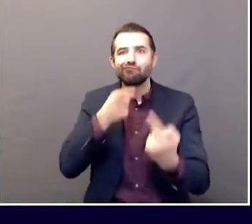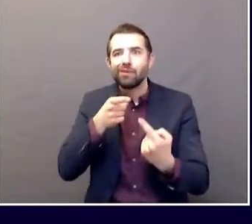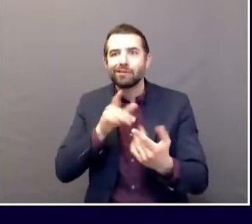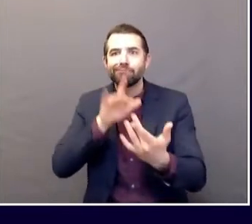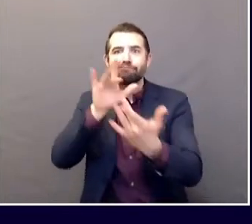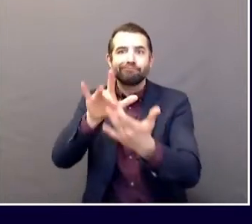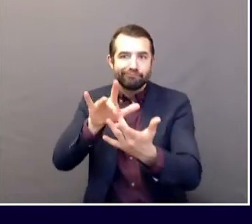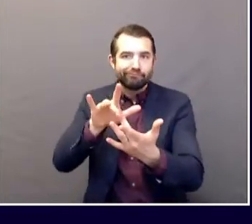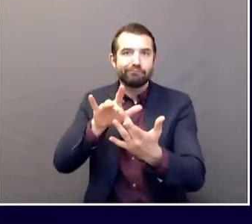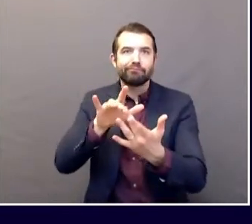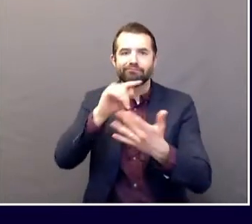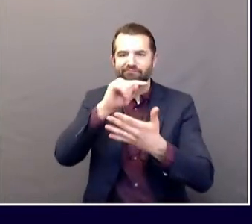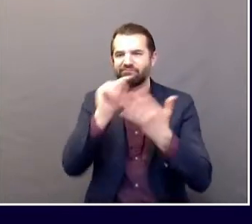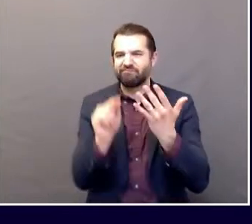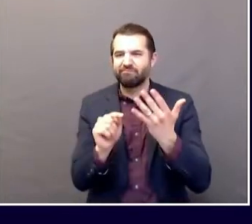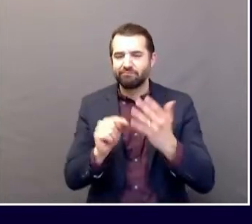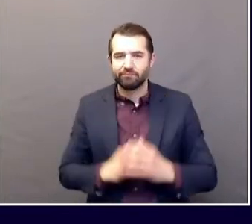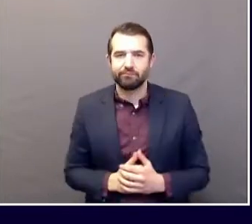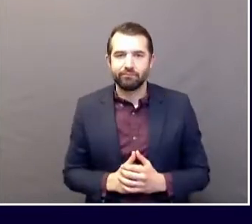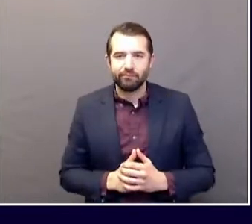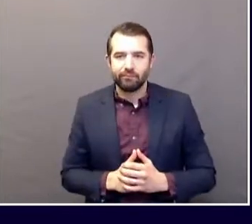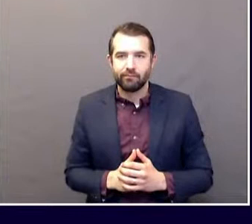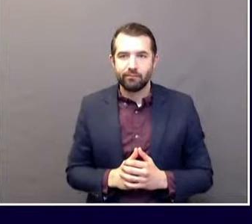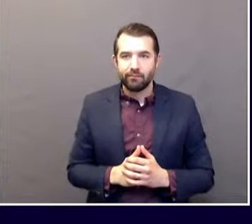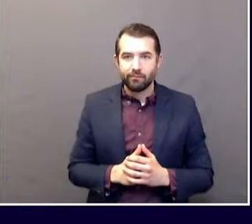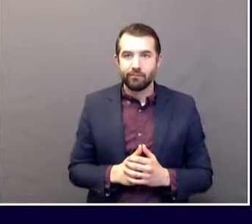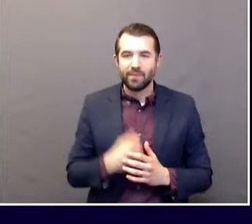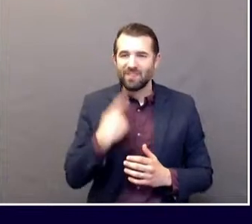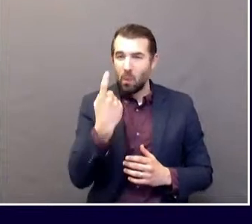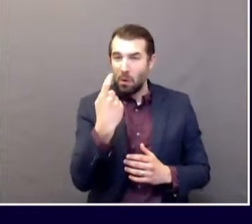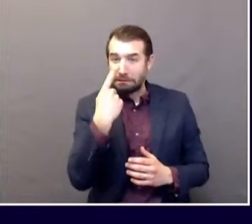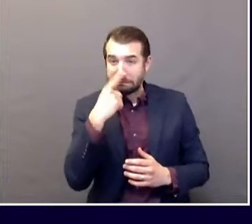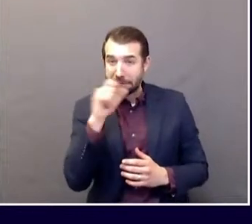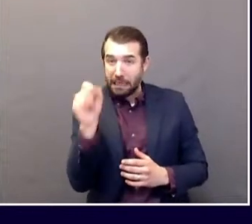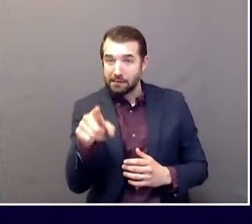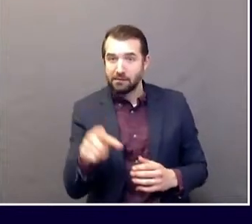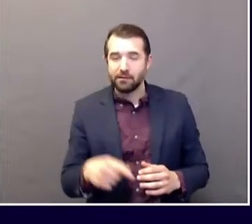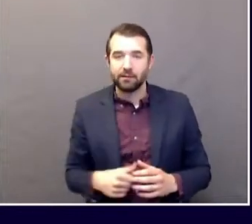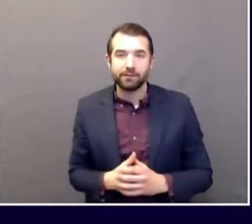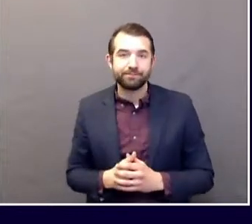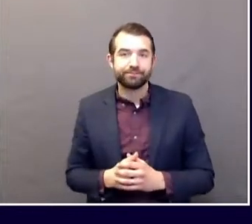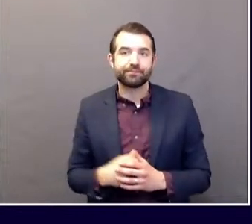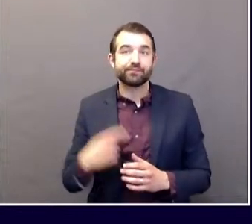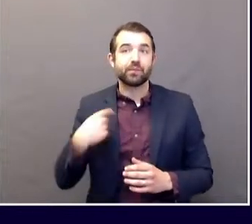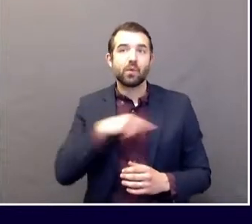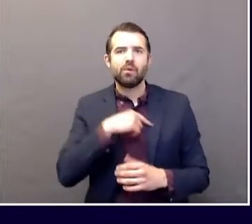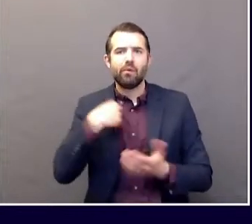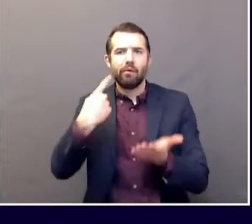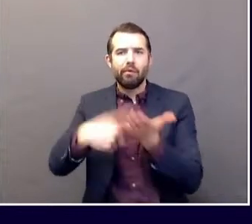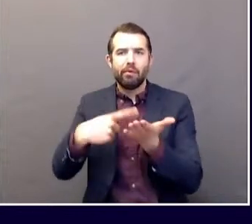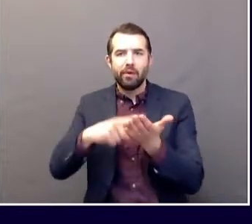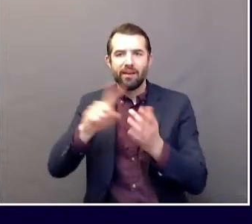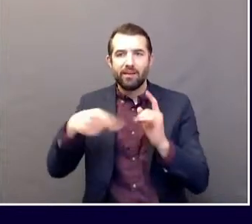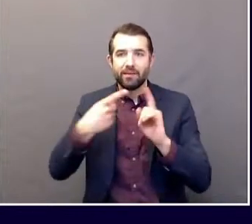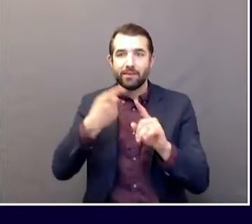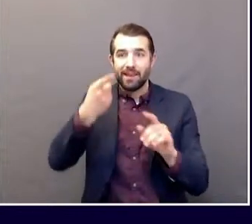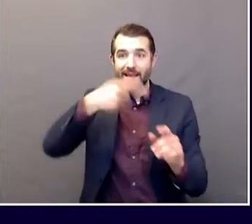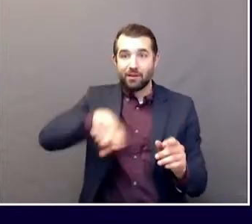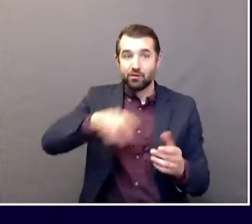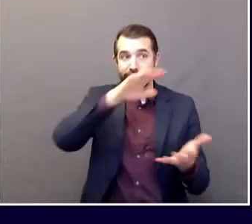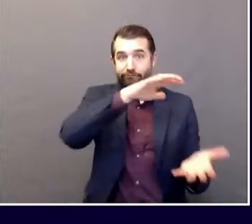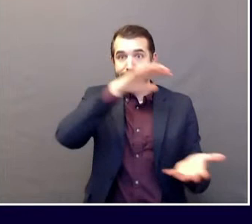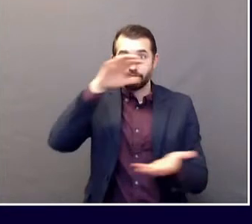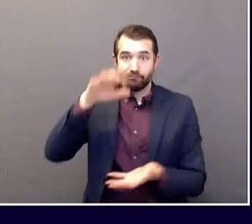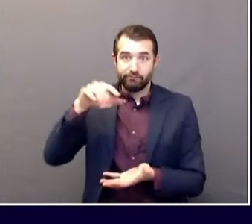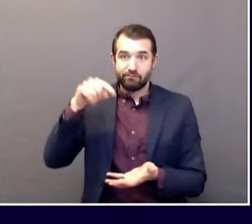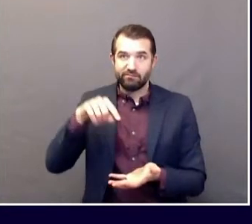Great, thanks. And I just want to get in one more question, was just about, so as we talked about the increased supply of the vaccine, as you both have mentioned about this,